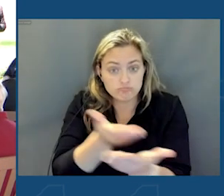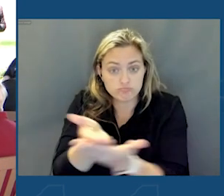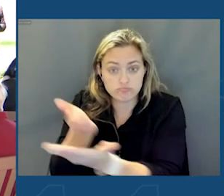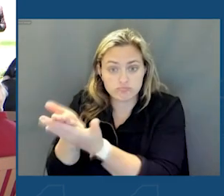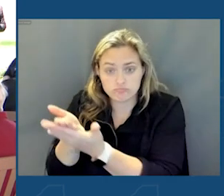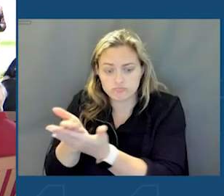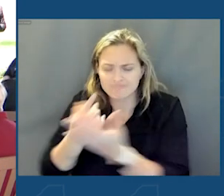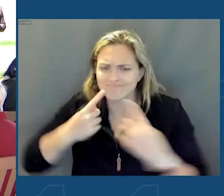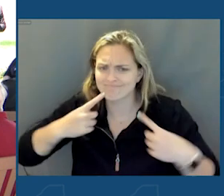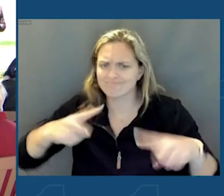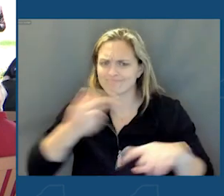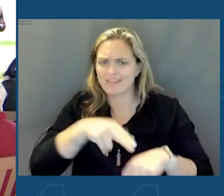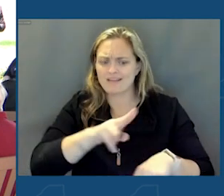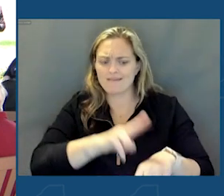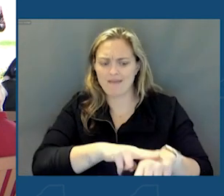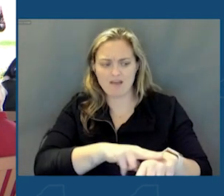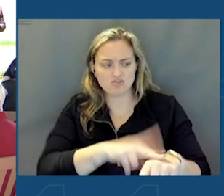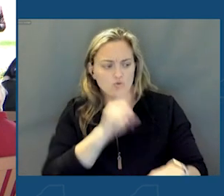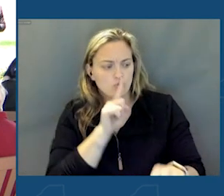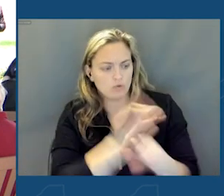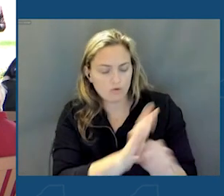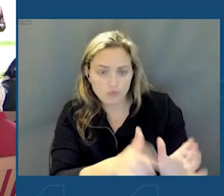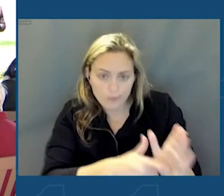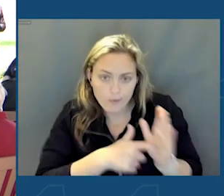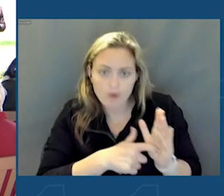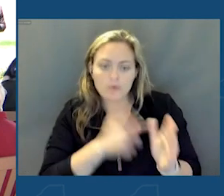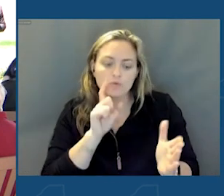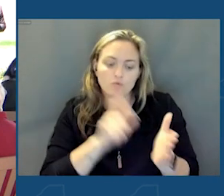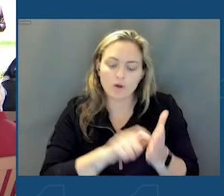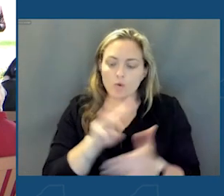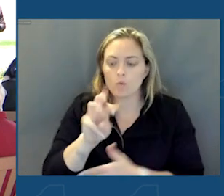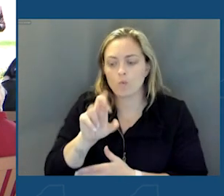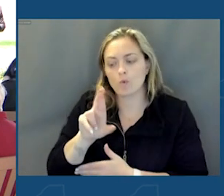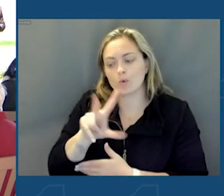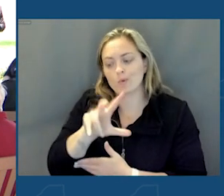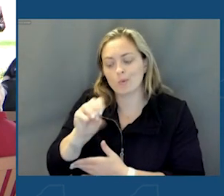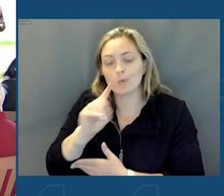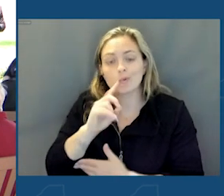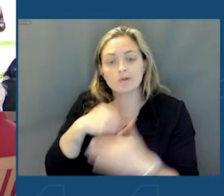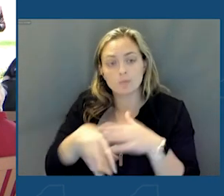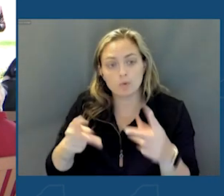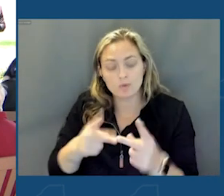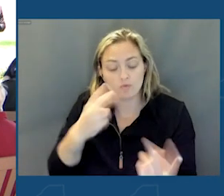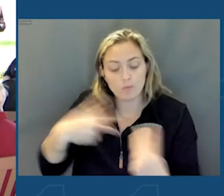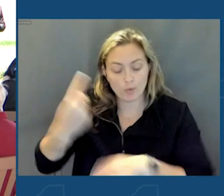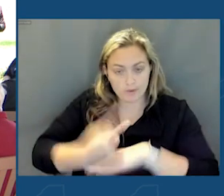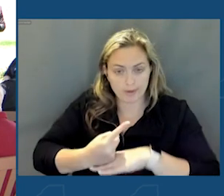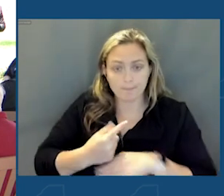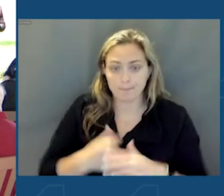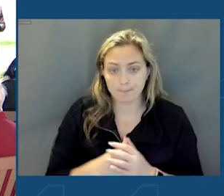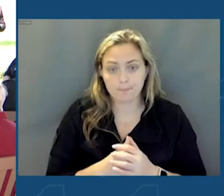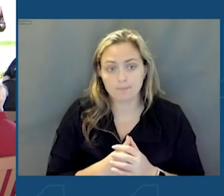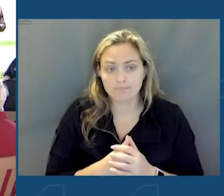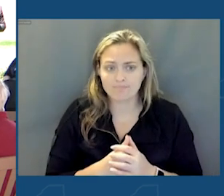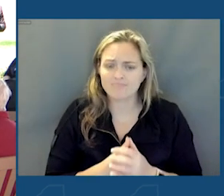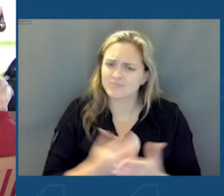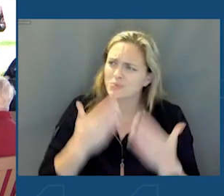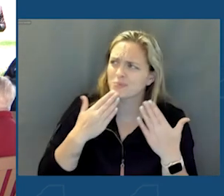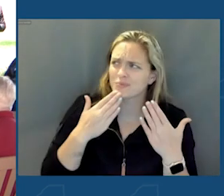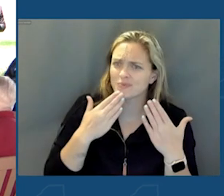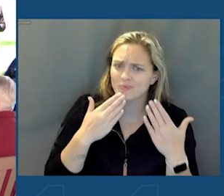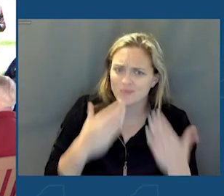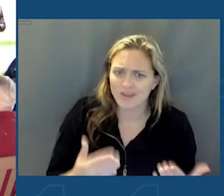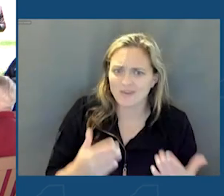achieving the national designation that recognized Waterloo as the birthplace of Memorial Day. Let's all thank